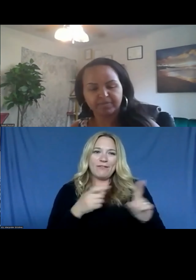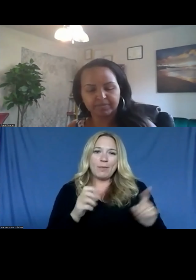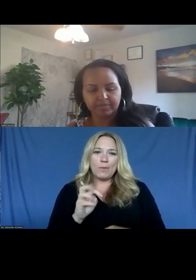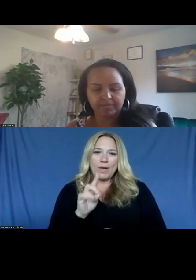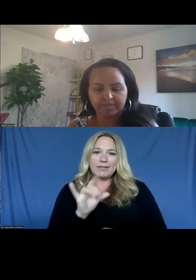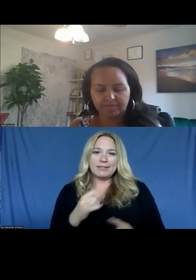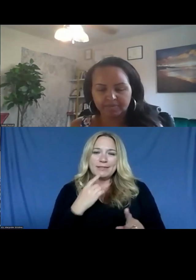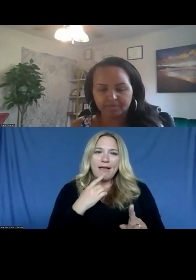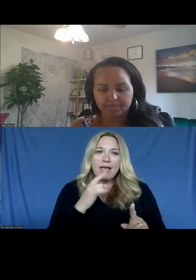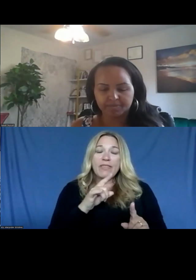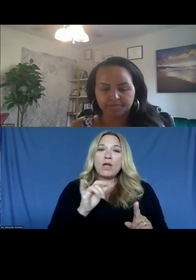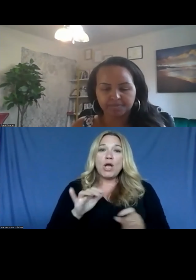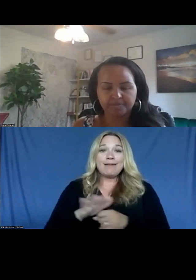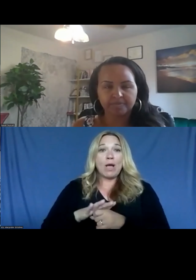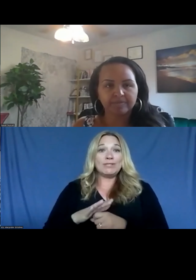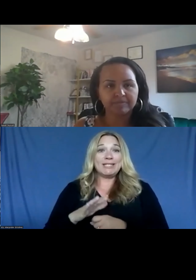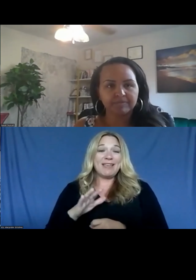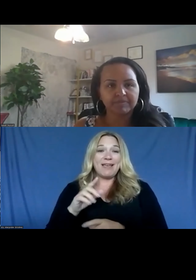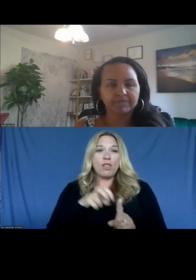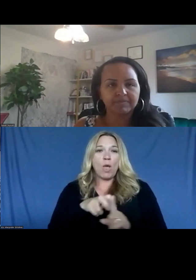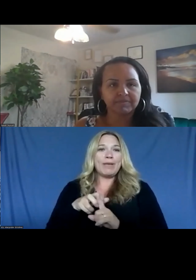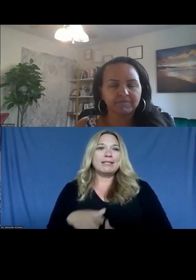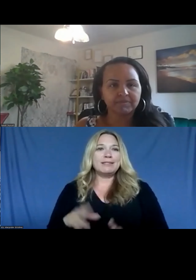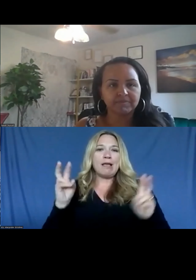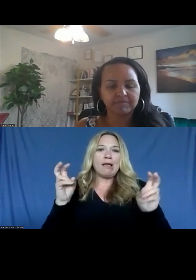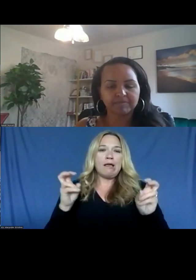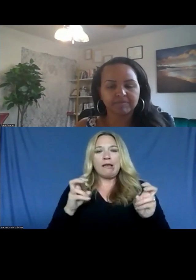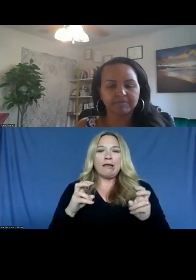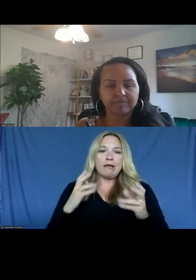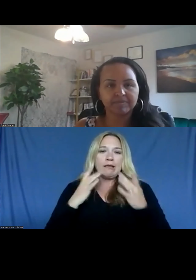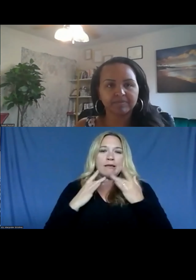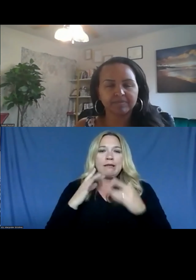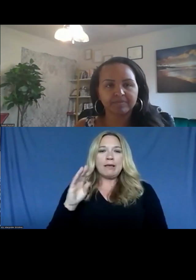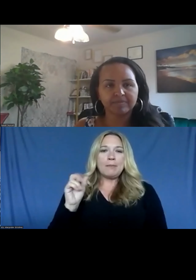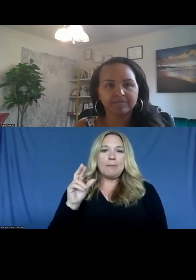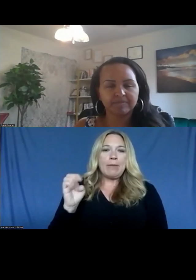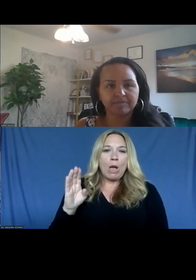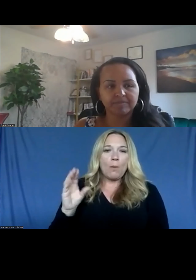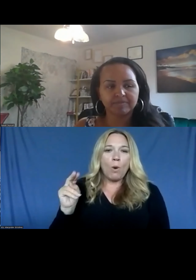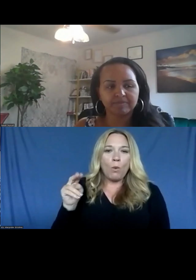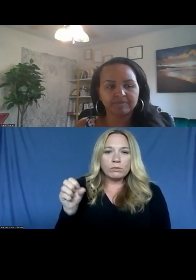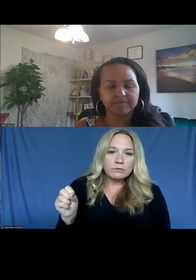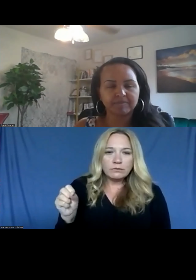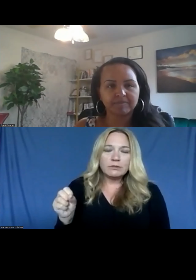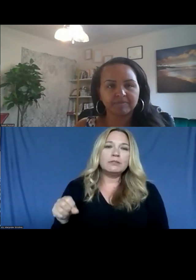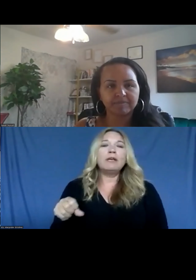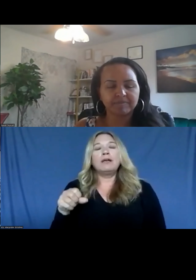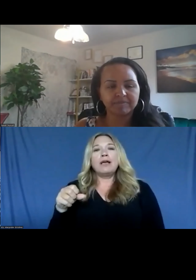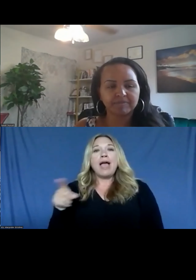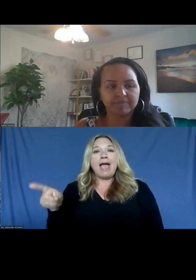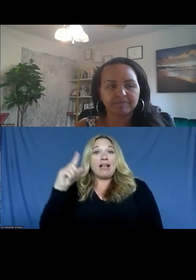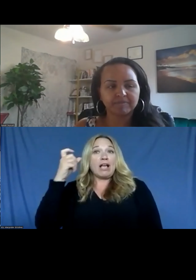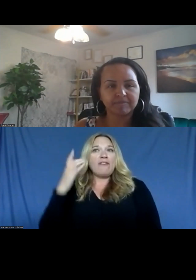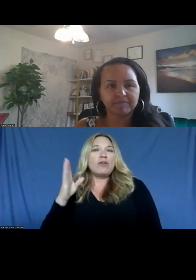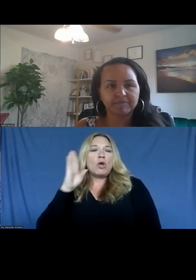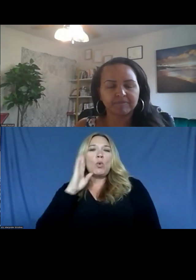county lobbyist said that June is a bare bones budget will be passed, and the legislature and governor will be working out the details of the